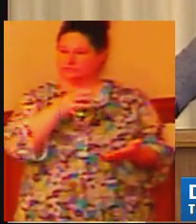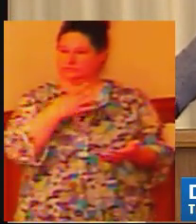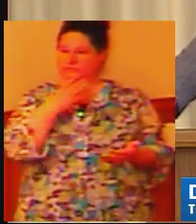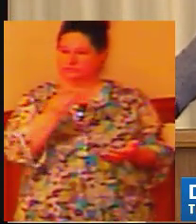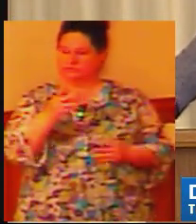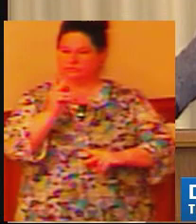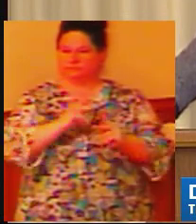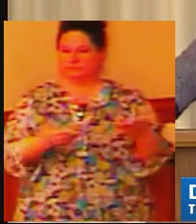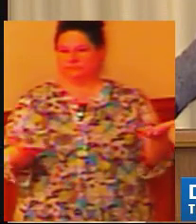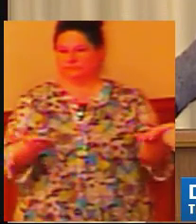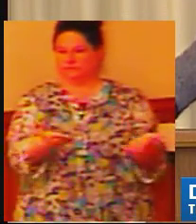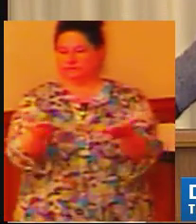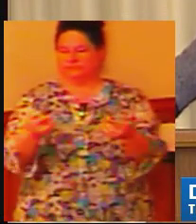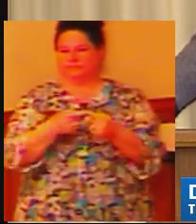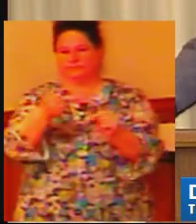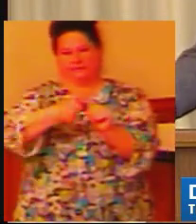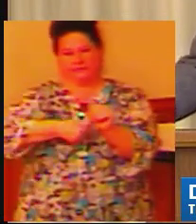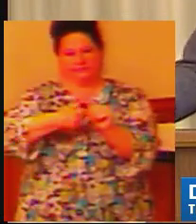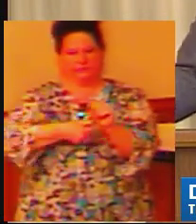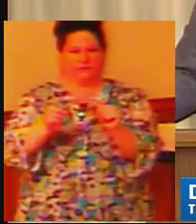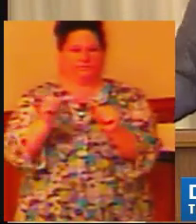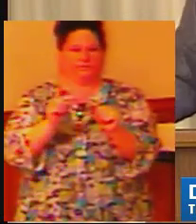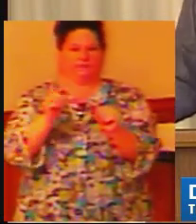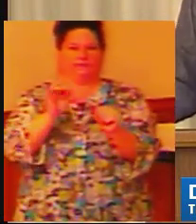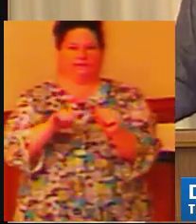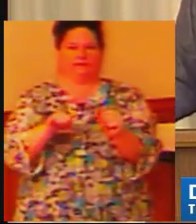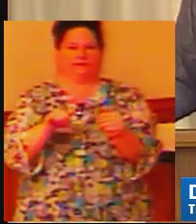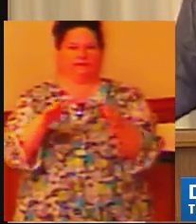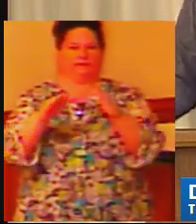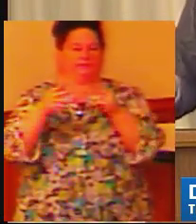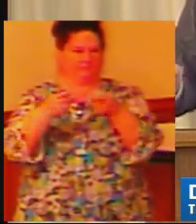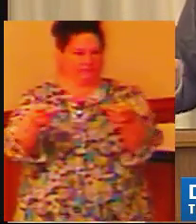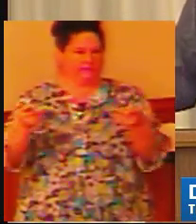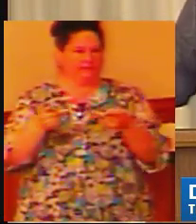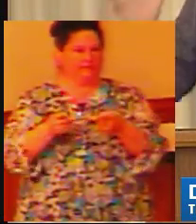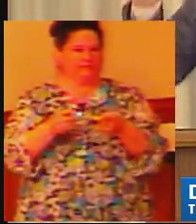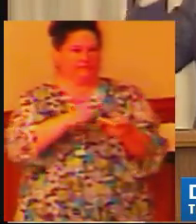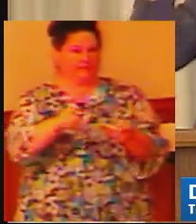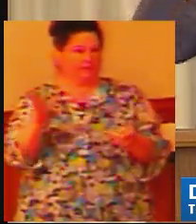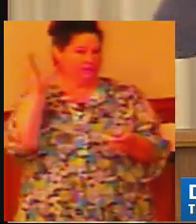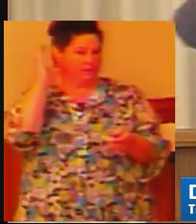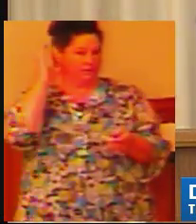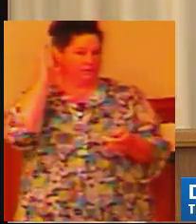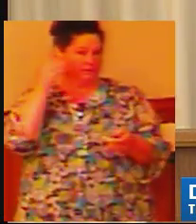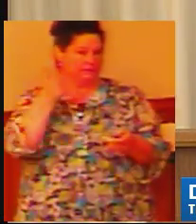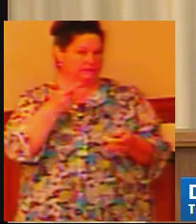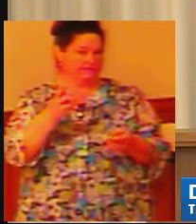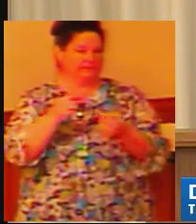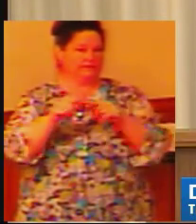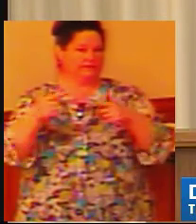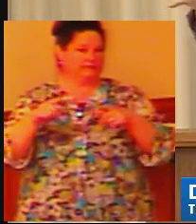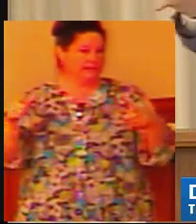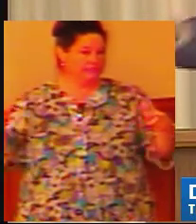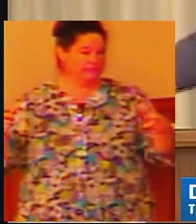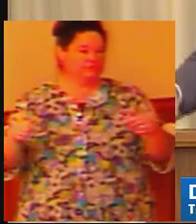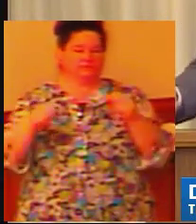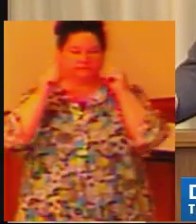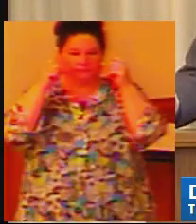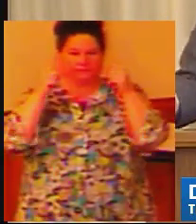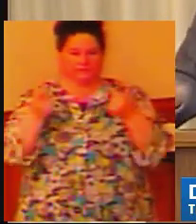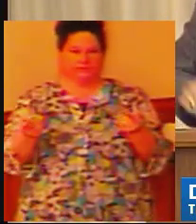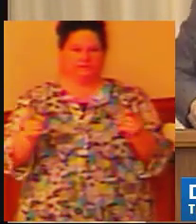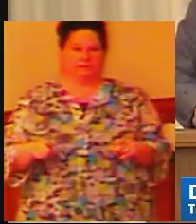people from everywhere at this particular place. They heard several languages. These miracles were